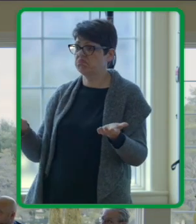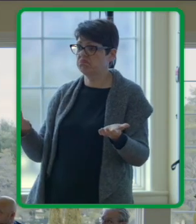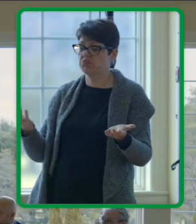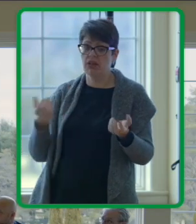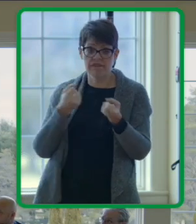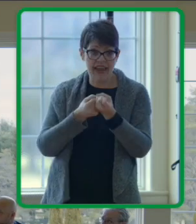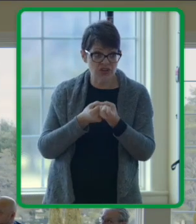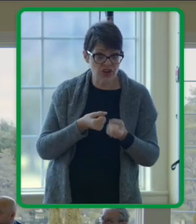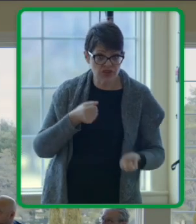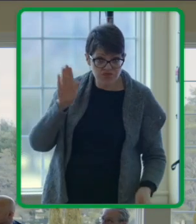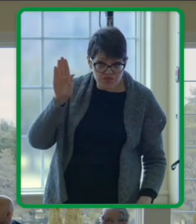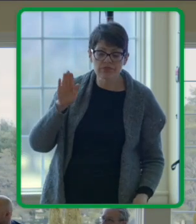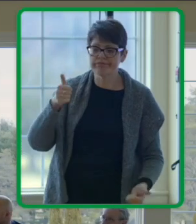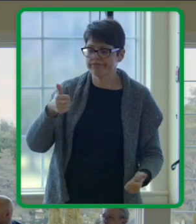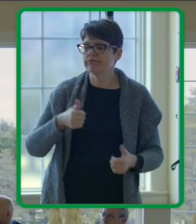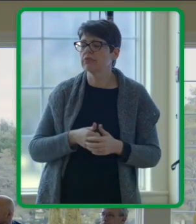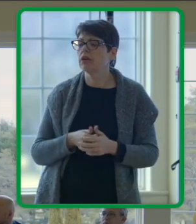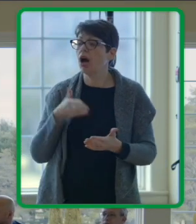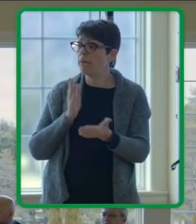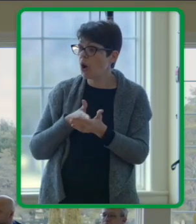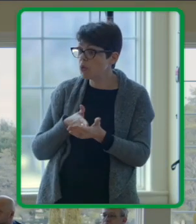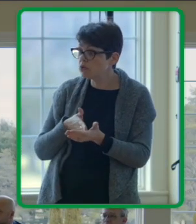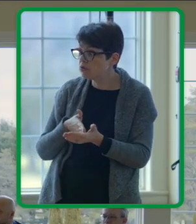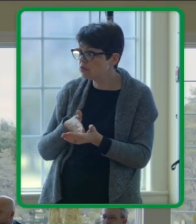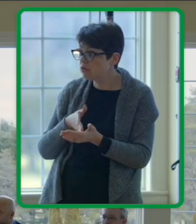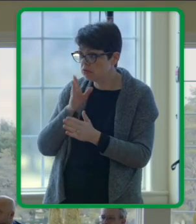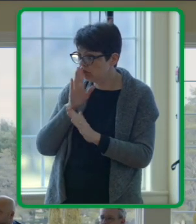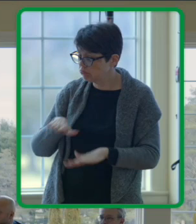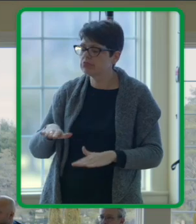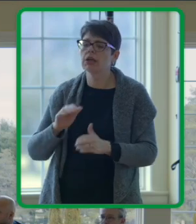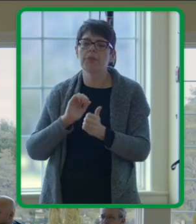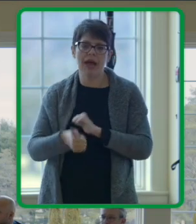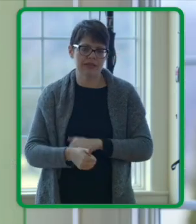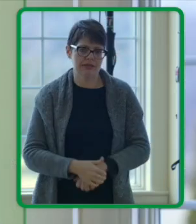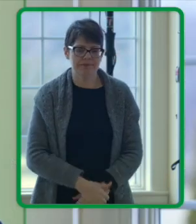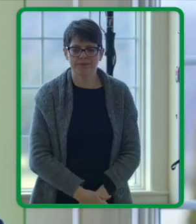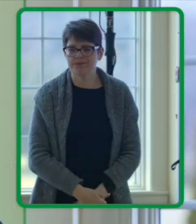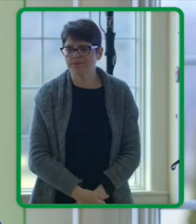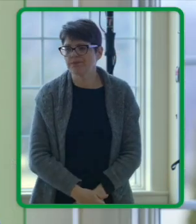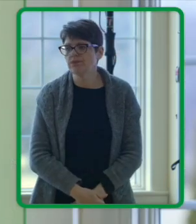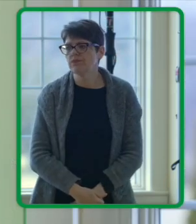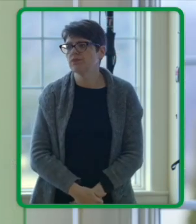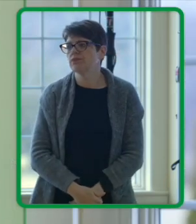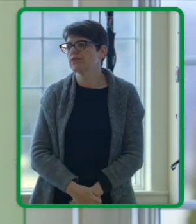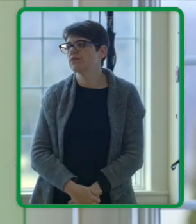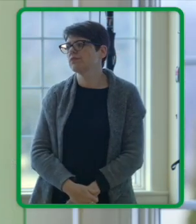All in favor? Aye. Any opposed? The motion is carried. Thank